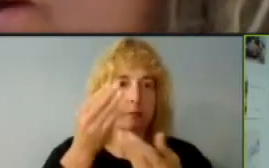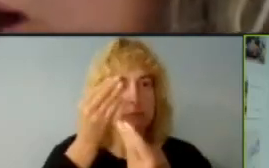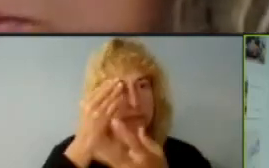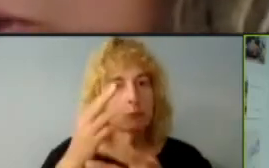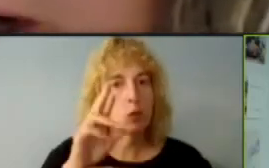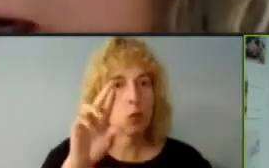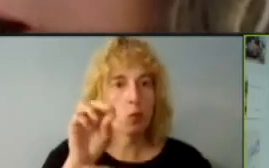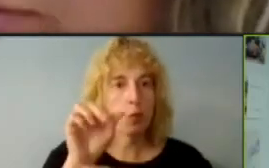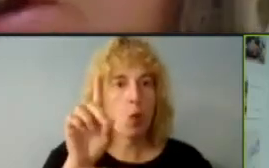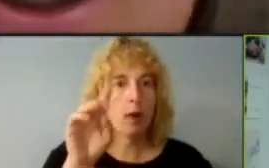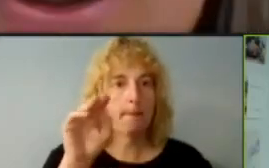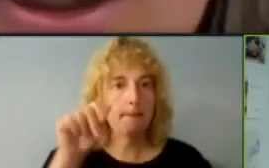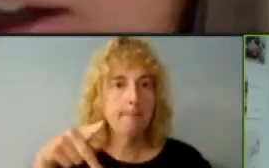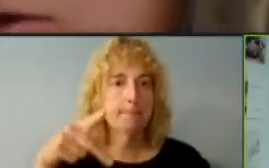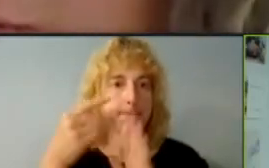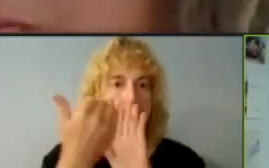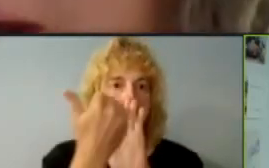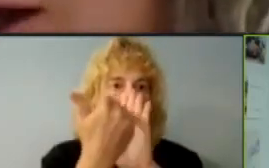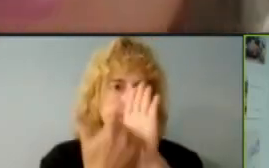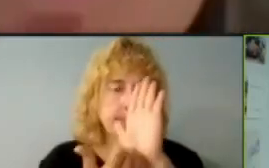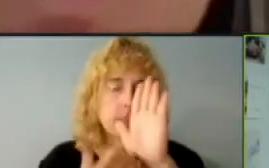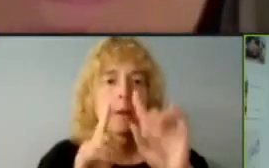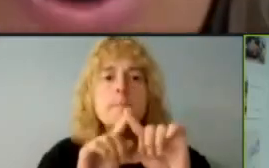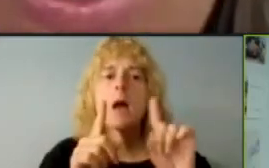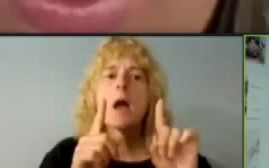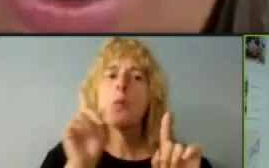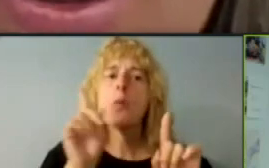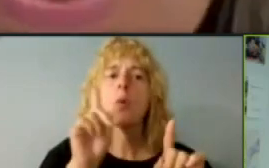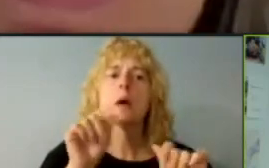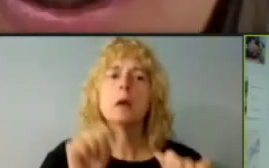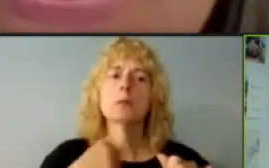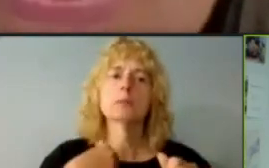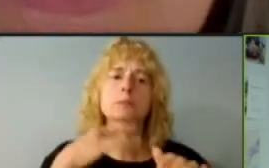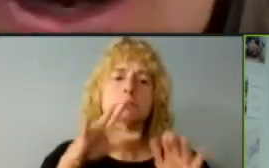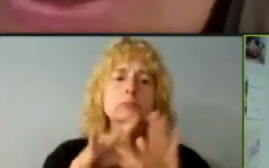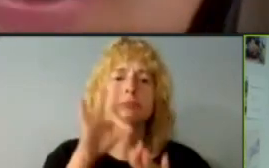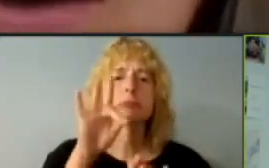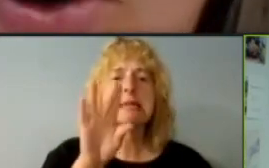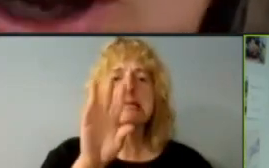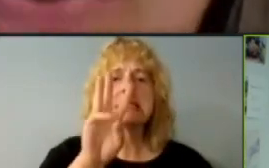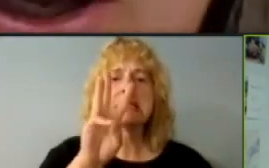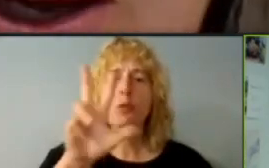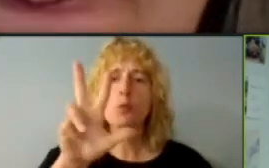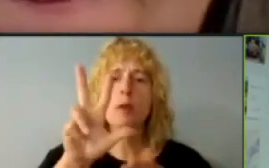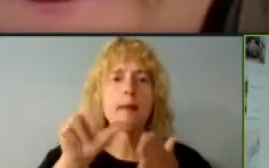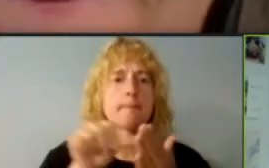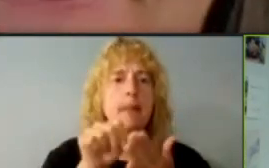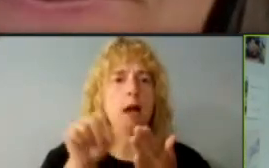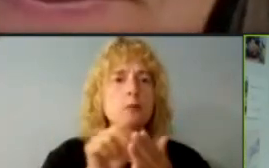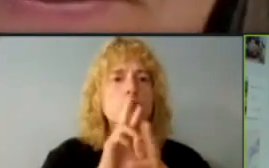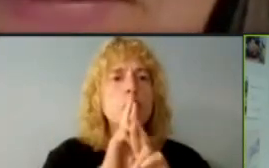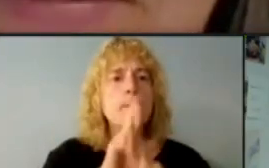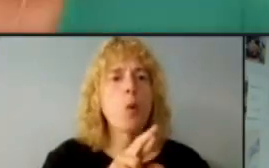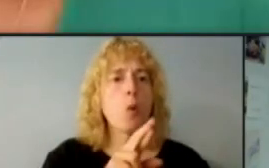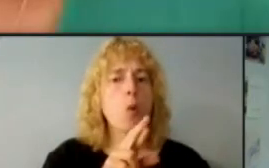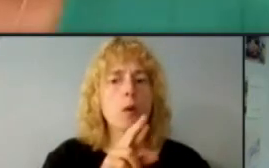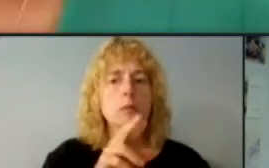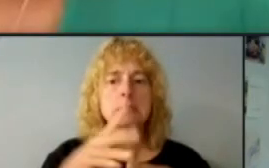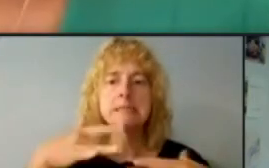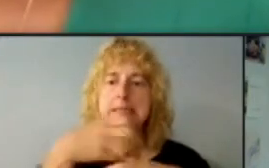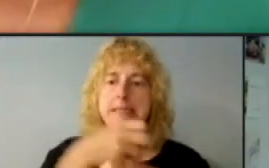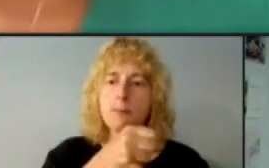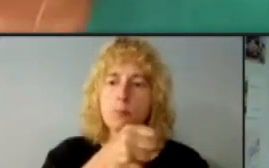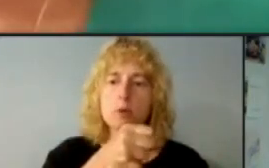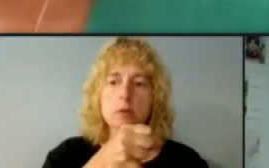we find a summary of the 63-page report? Is there a place to find a summary of it? So there's